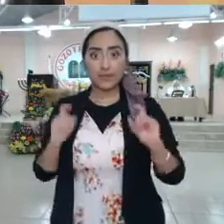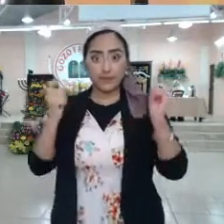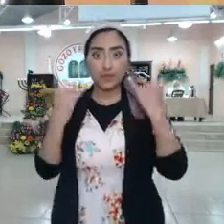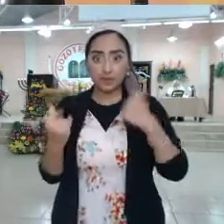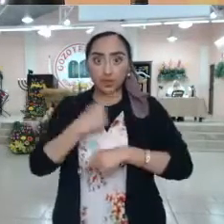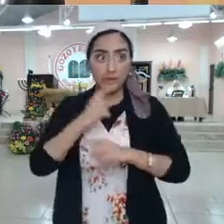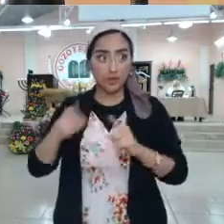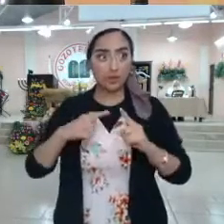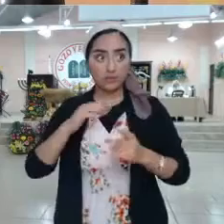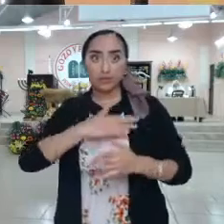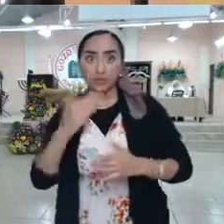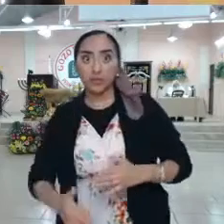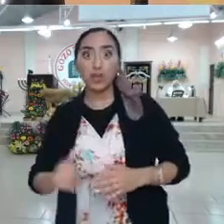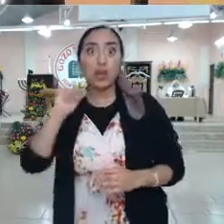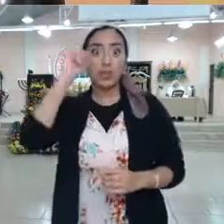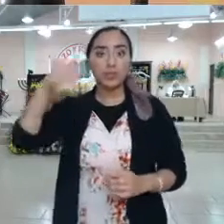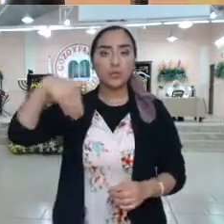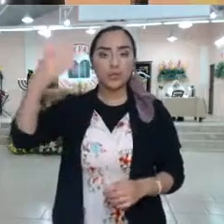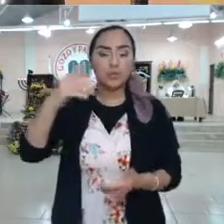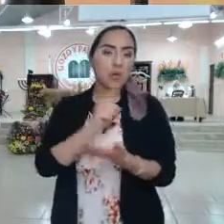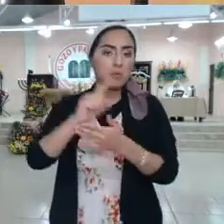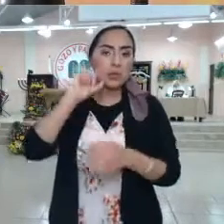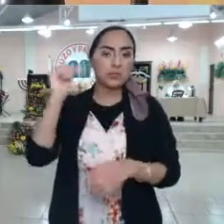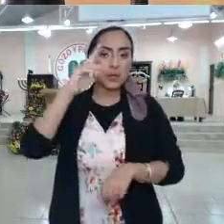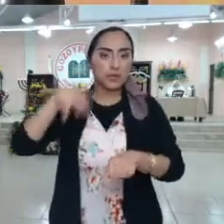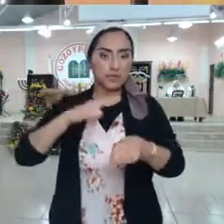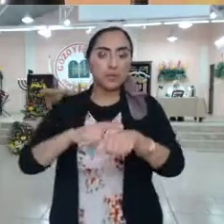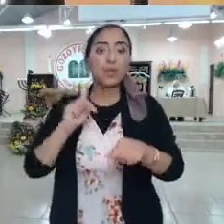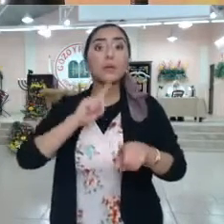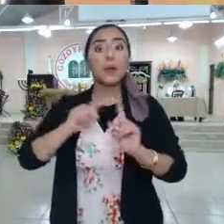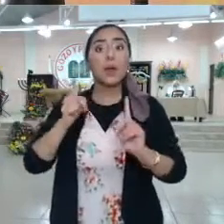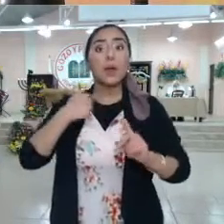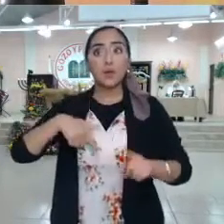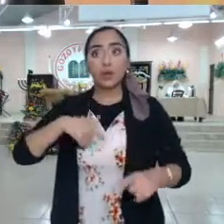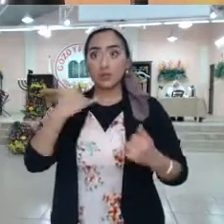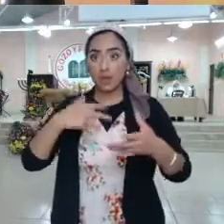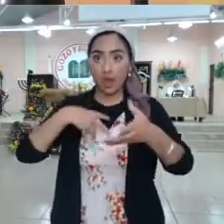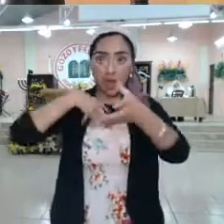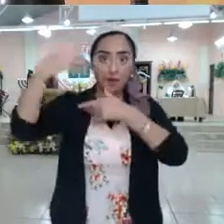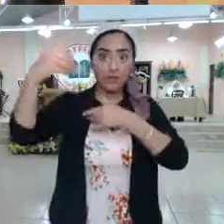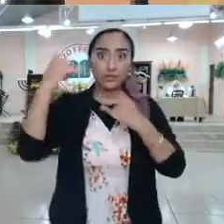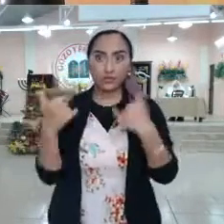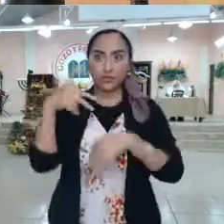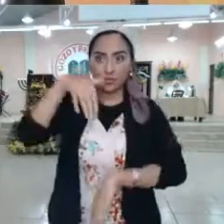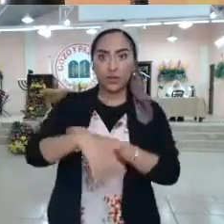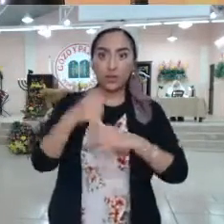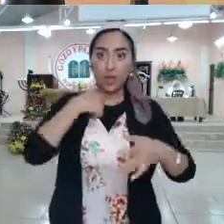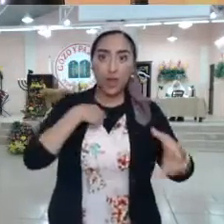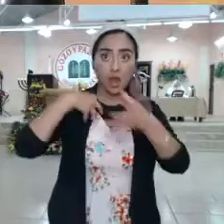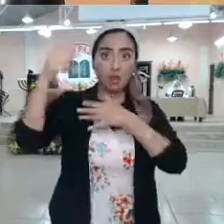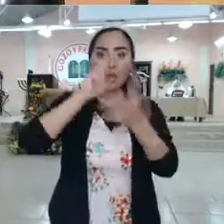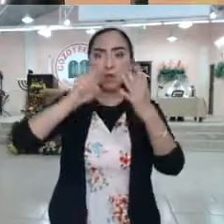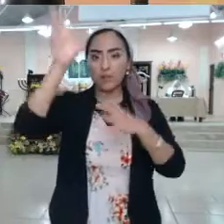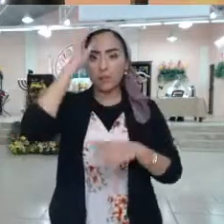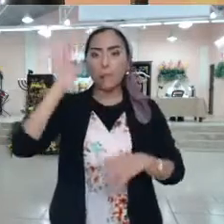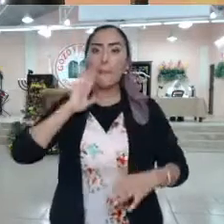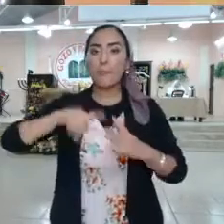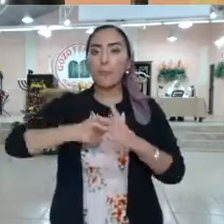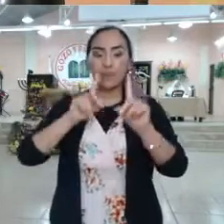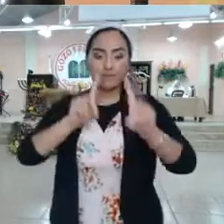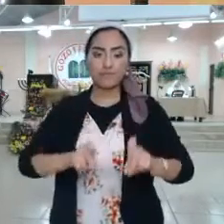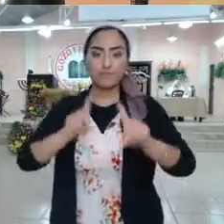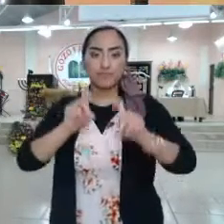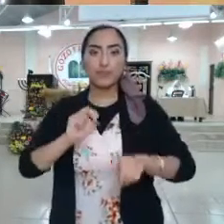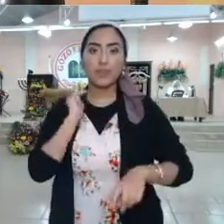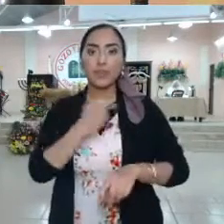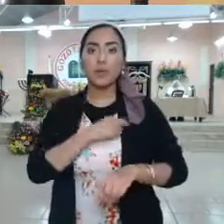from this feast. Today, the feast is over. Tomorrow is a weekly Shabbat. But once we go out of the store tonight, the Eternal